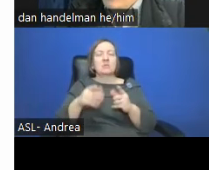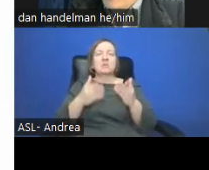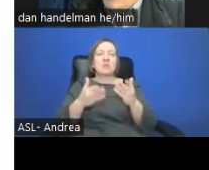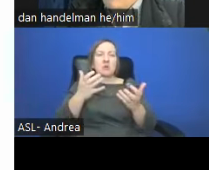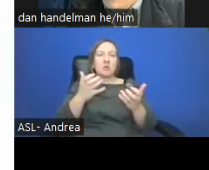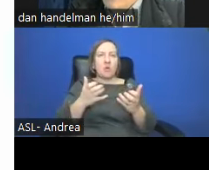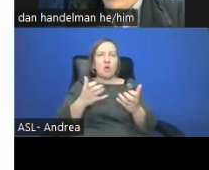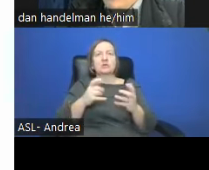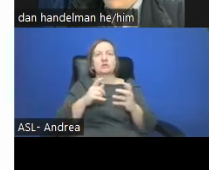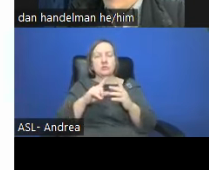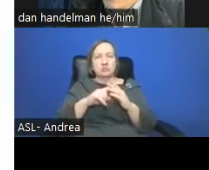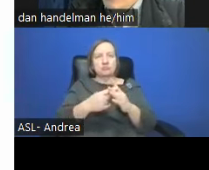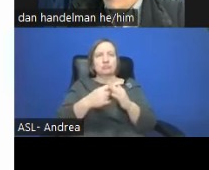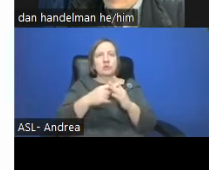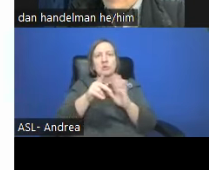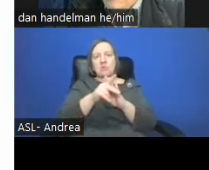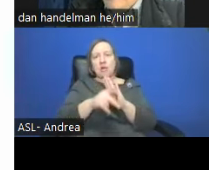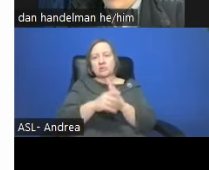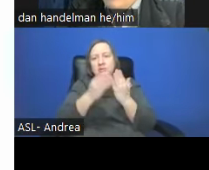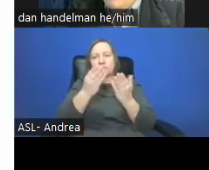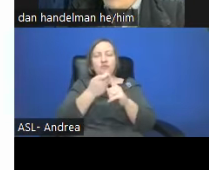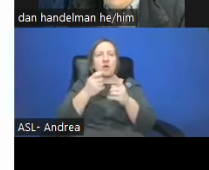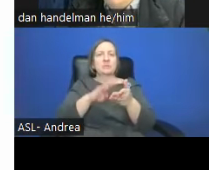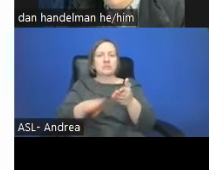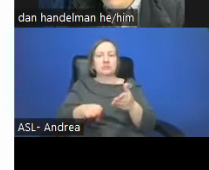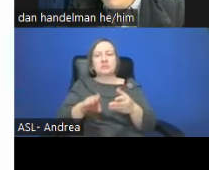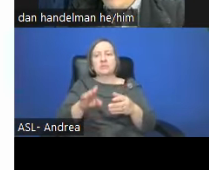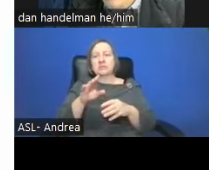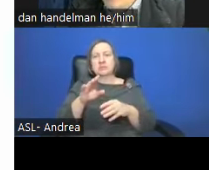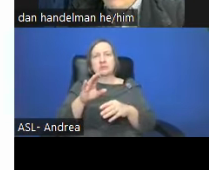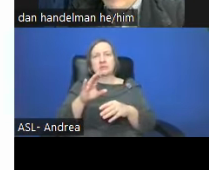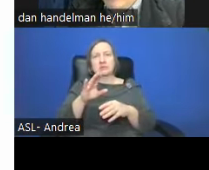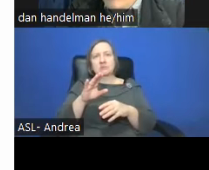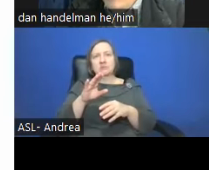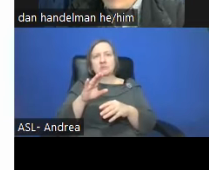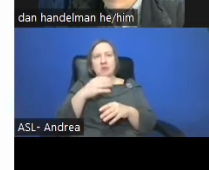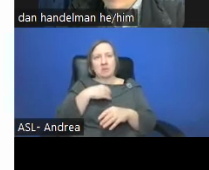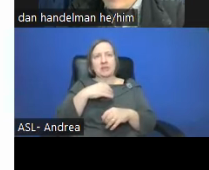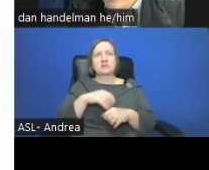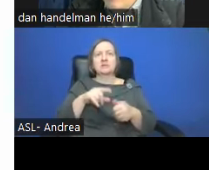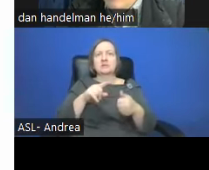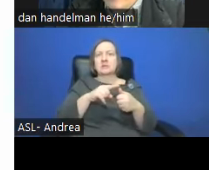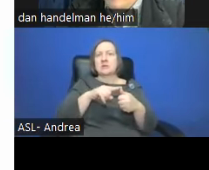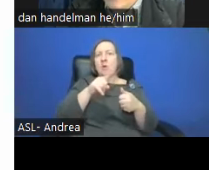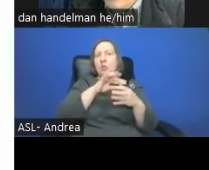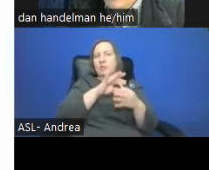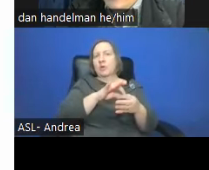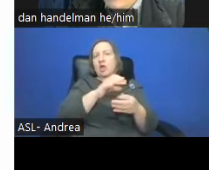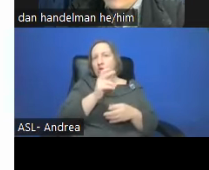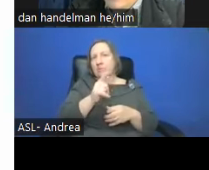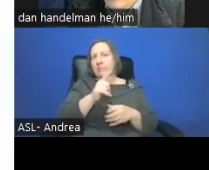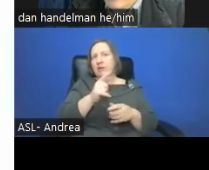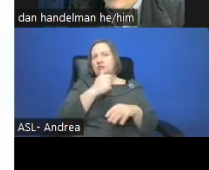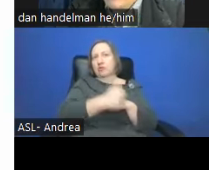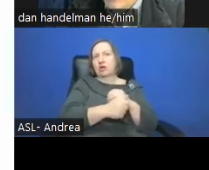initiate potential policy recommendations from dismissed complaints. 1, the complaint is only related to criminal charges or alleged violations